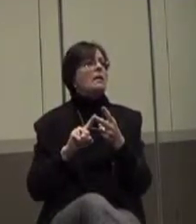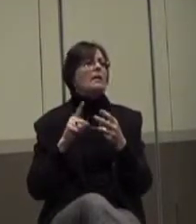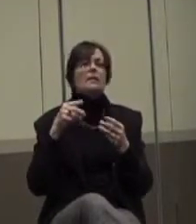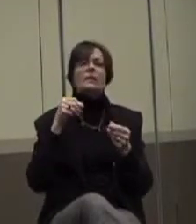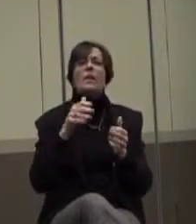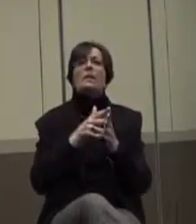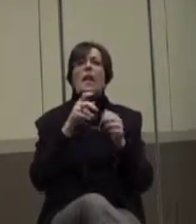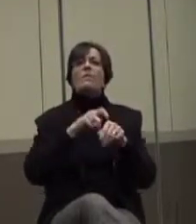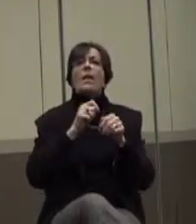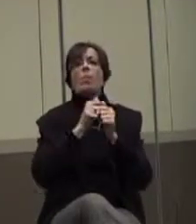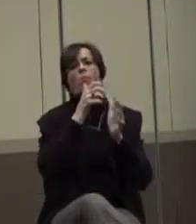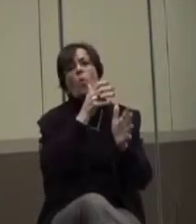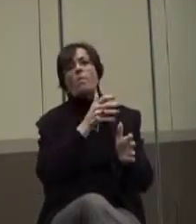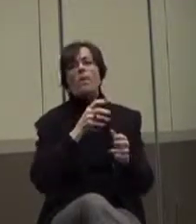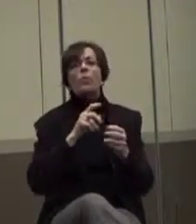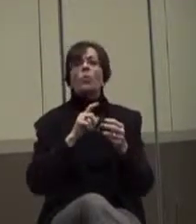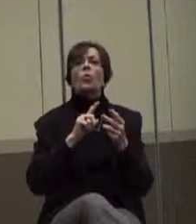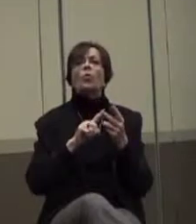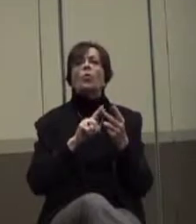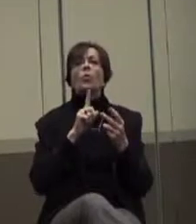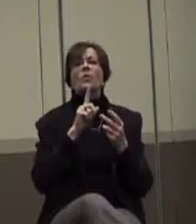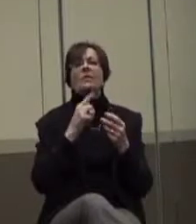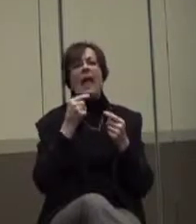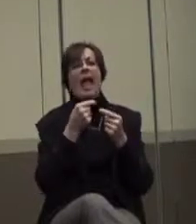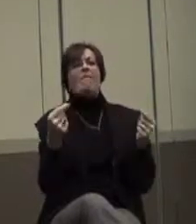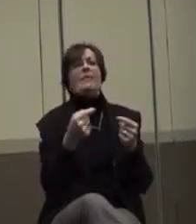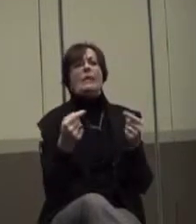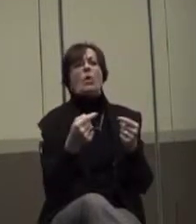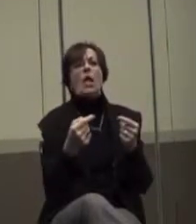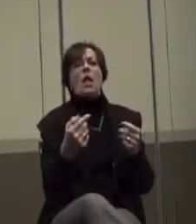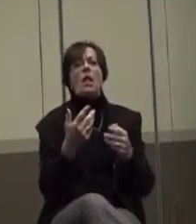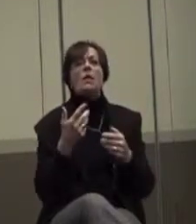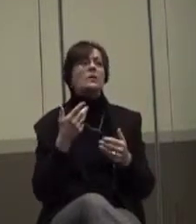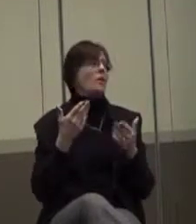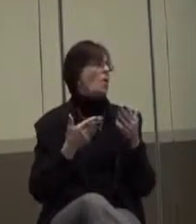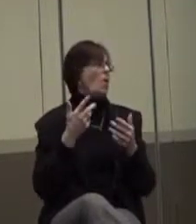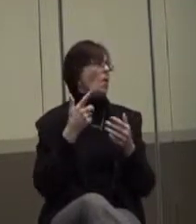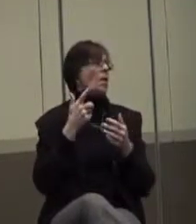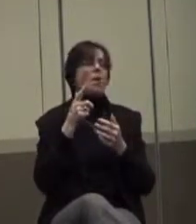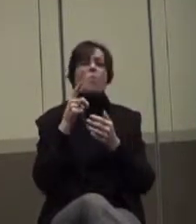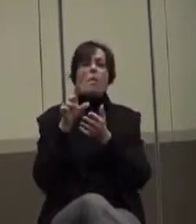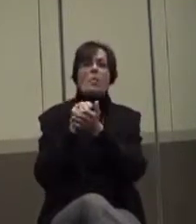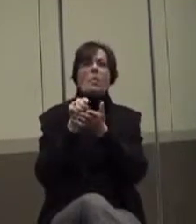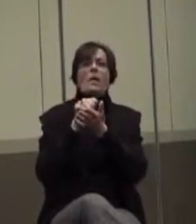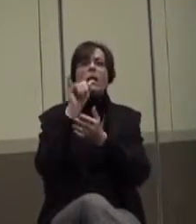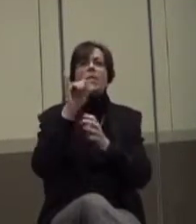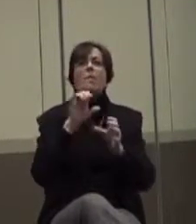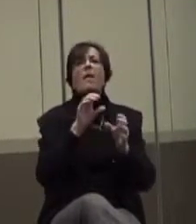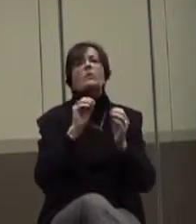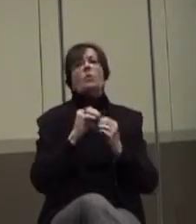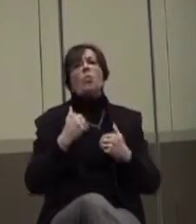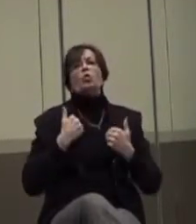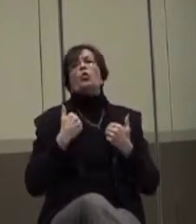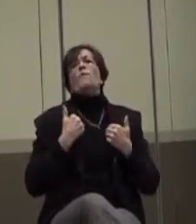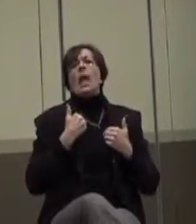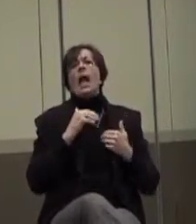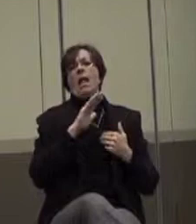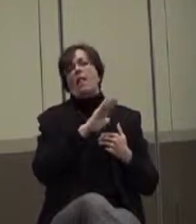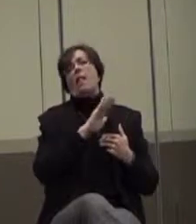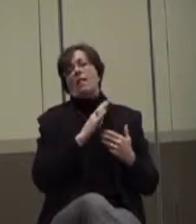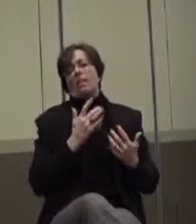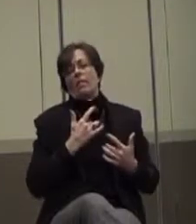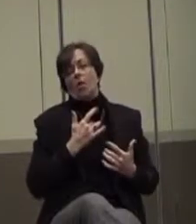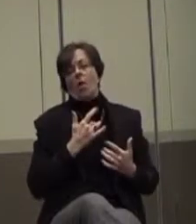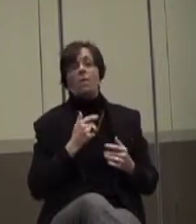a lot of time with the grandmother, adversarial, so she's doing it probably, her behaviors in a more juvenile form than what's going on